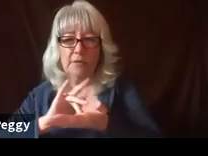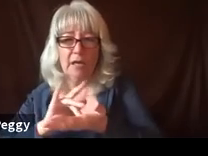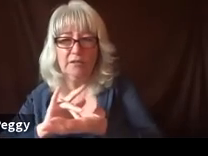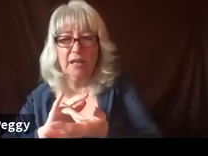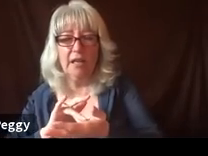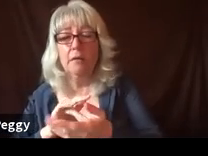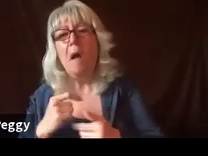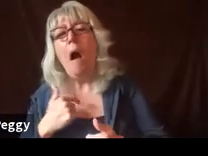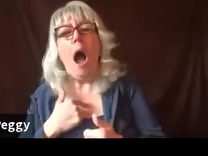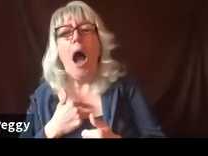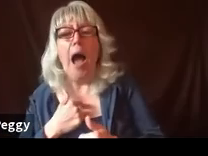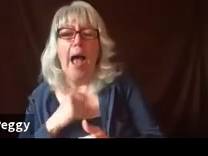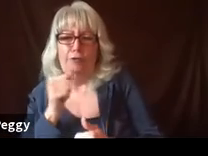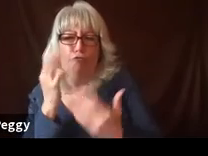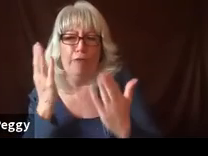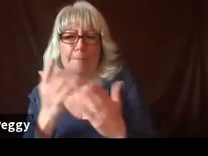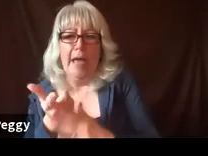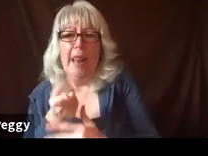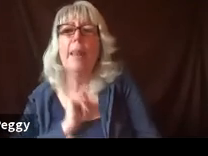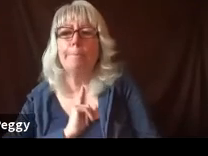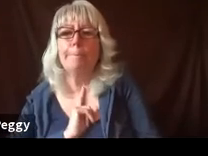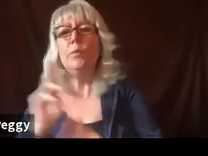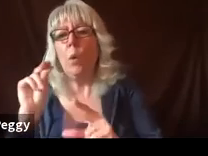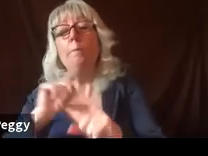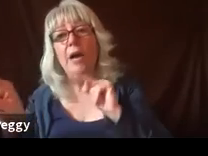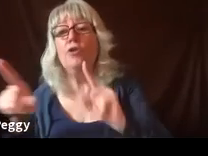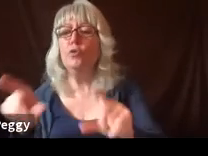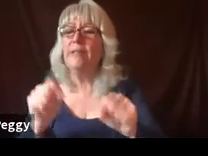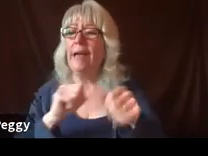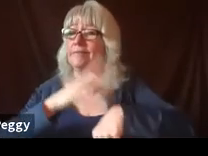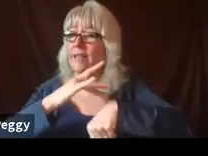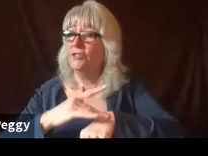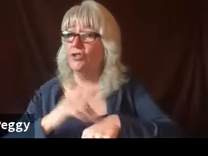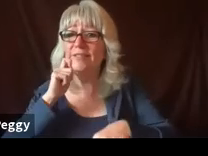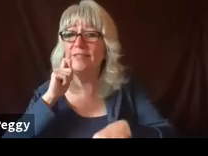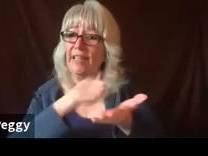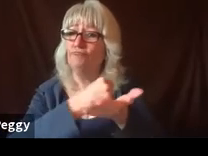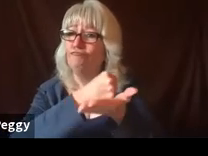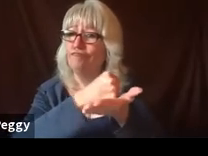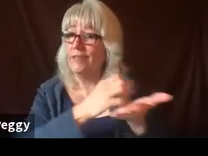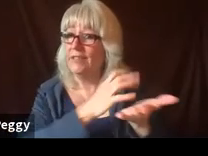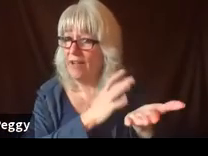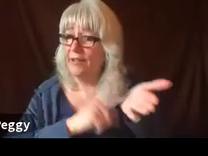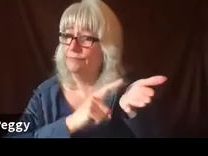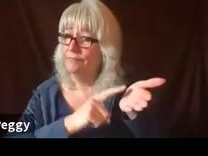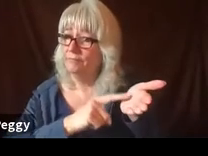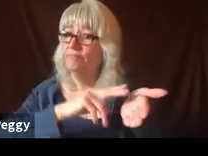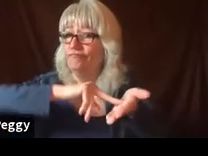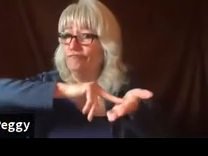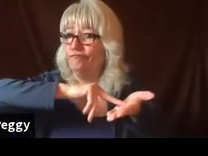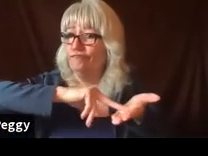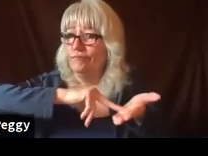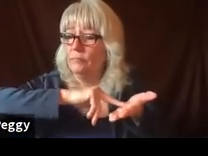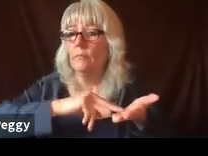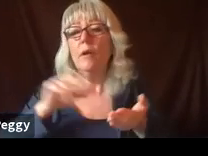wouldn't eat them, but I wouldn't be afraid to wash the brush on my hand either. With some really